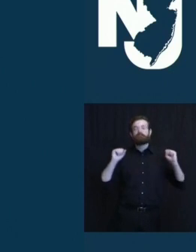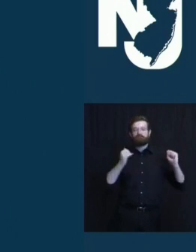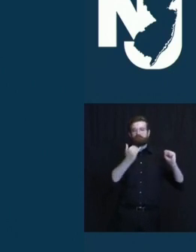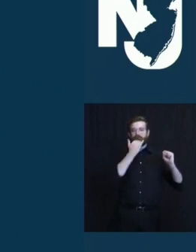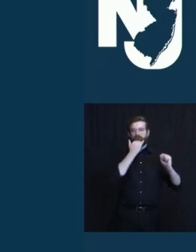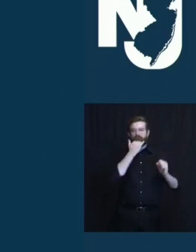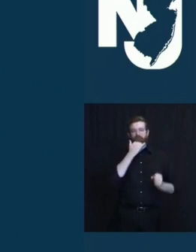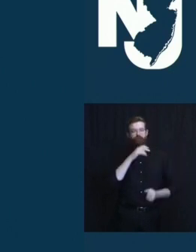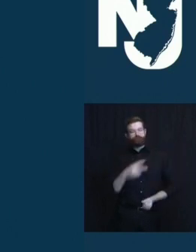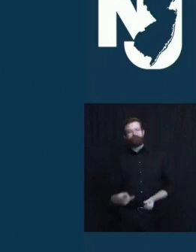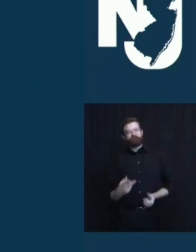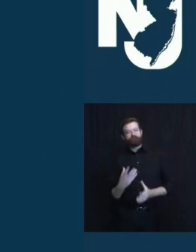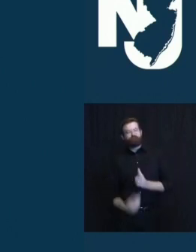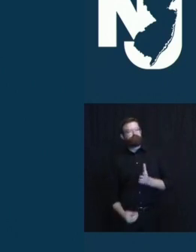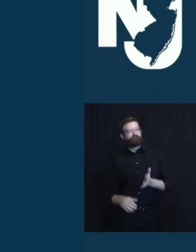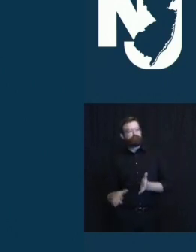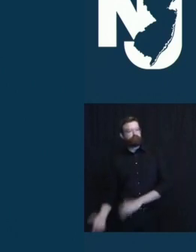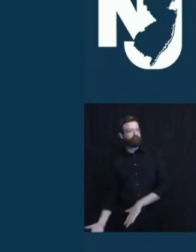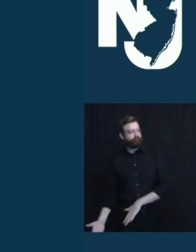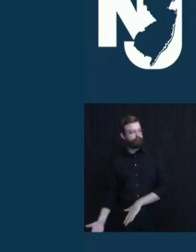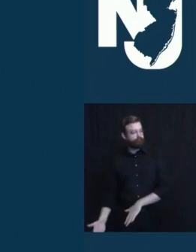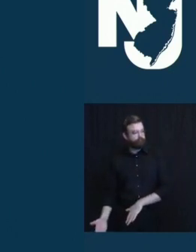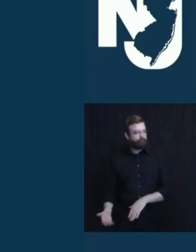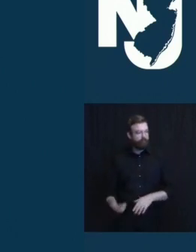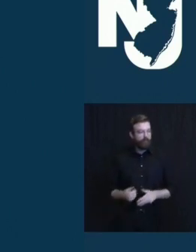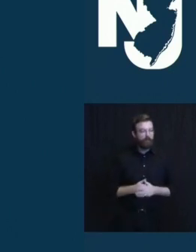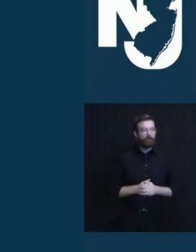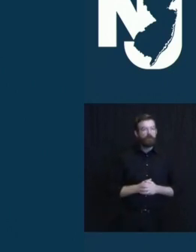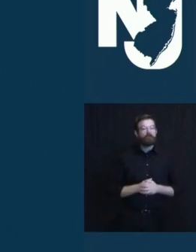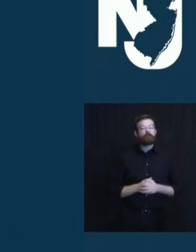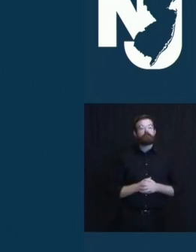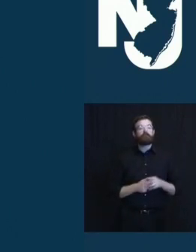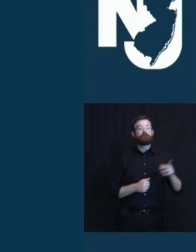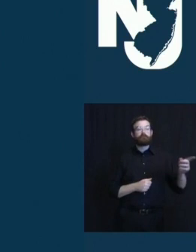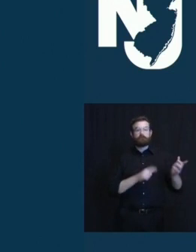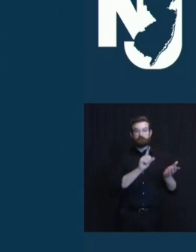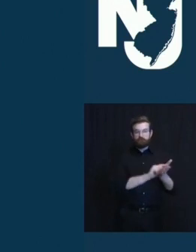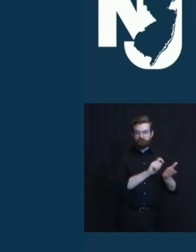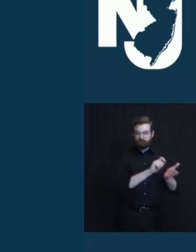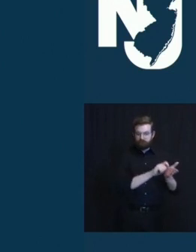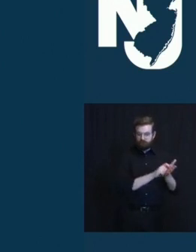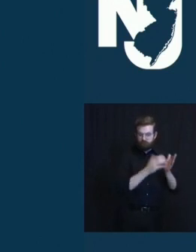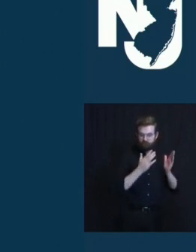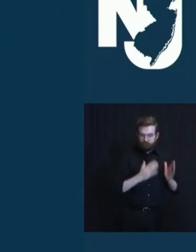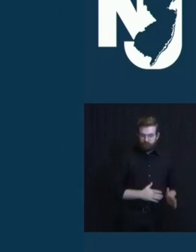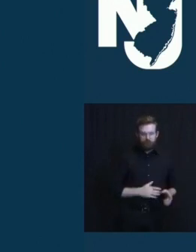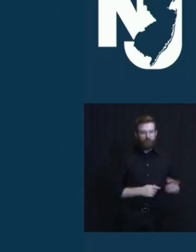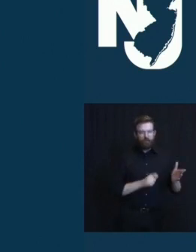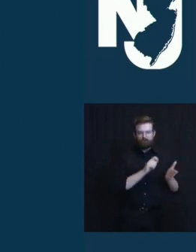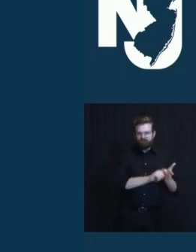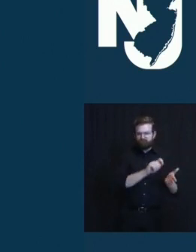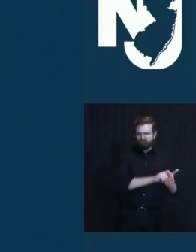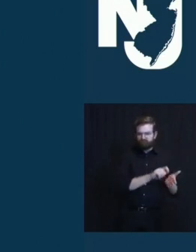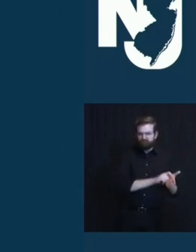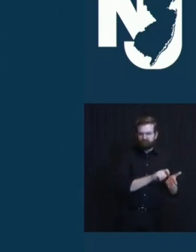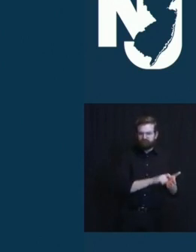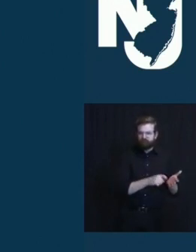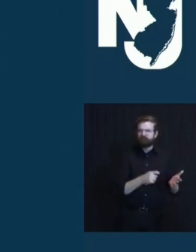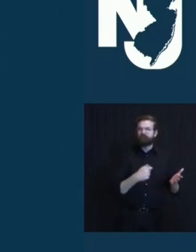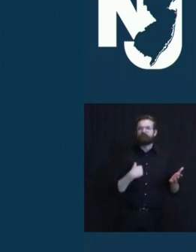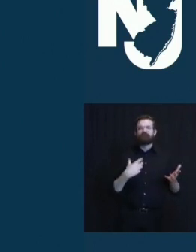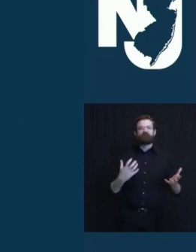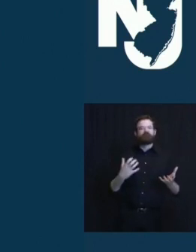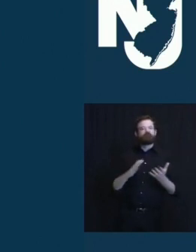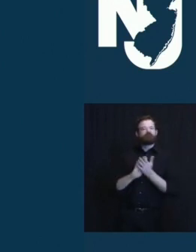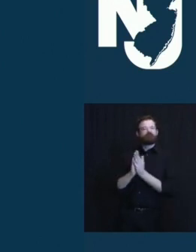them. And in that campaign, he reached back across his years of journalistic experience to propose new ways of looking at old problems.